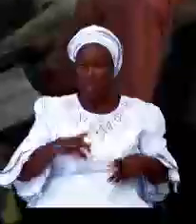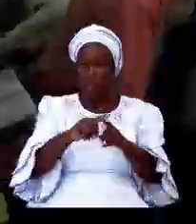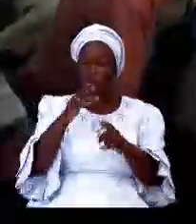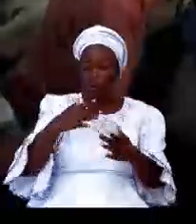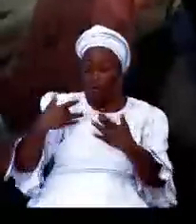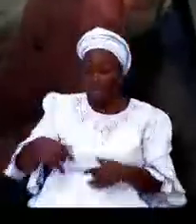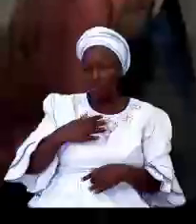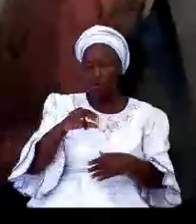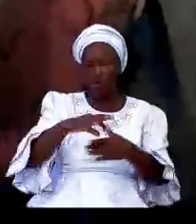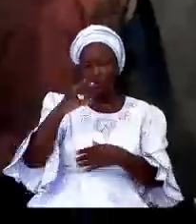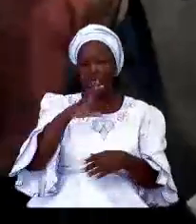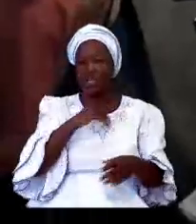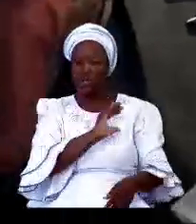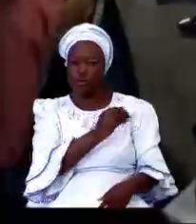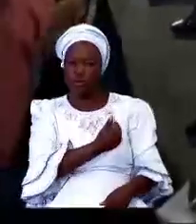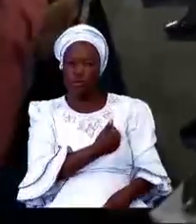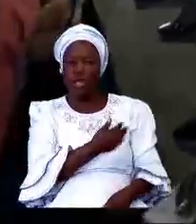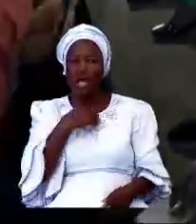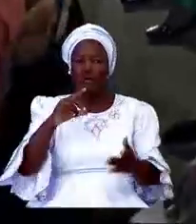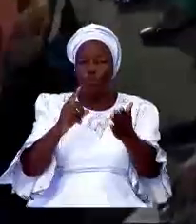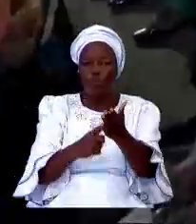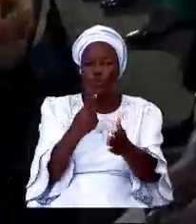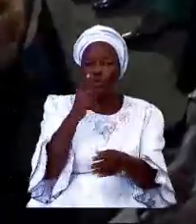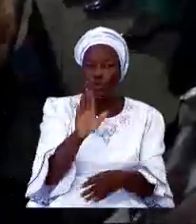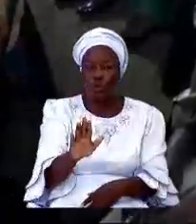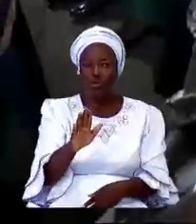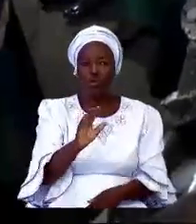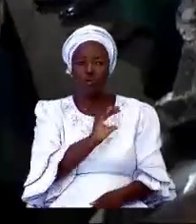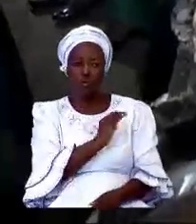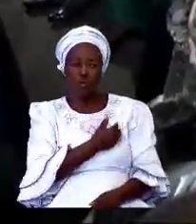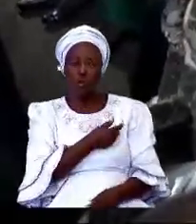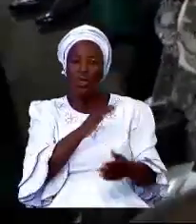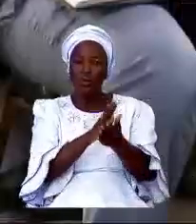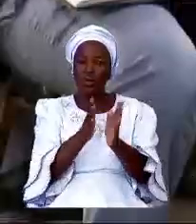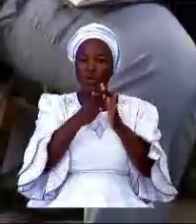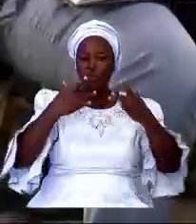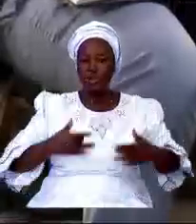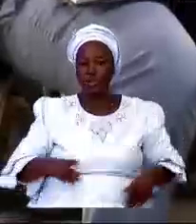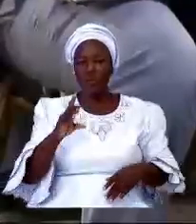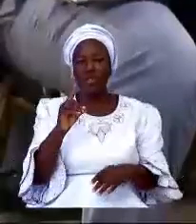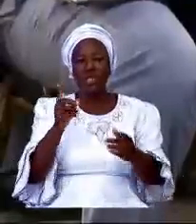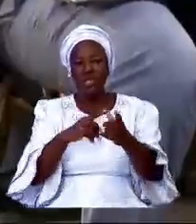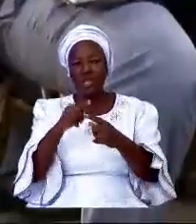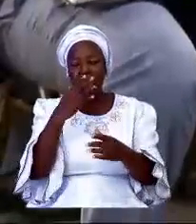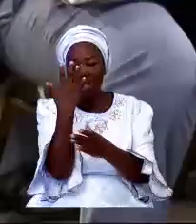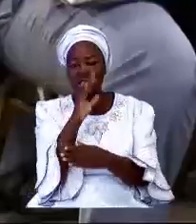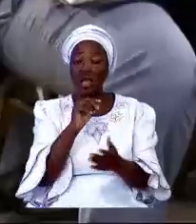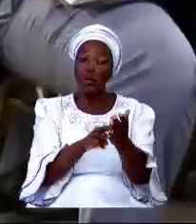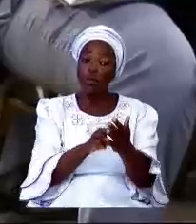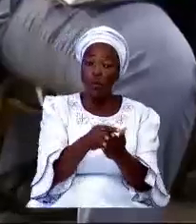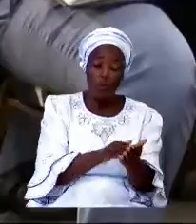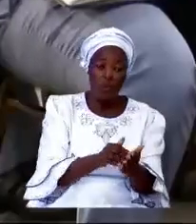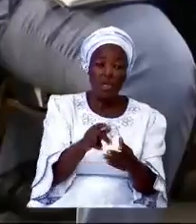it's your heart, it's your spirit, it's your soul. And once your soul is down, then the hands are